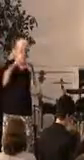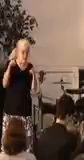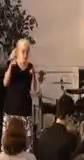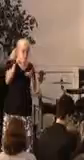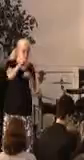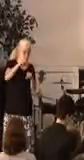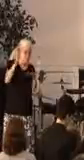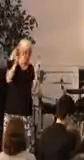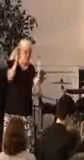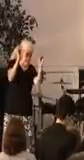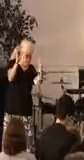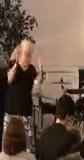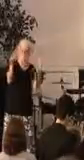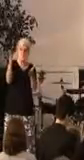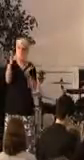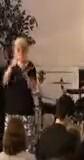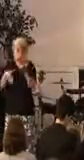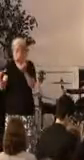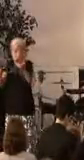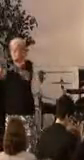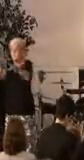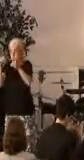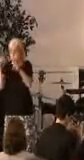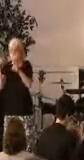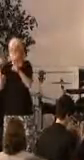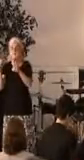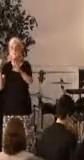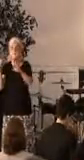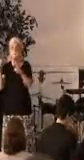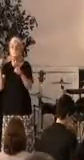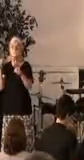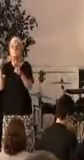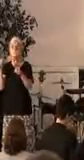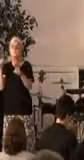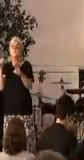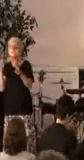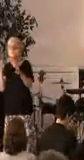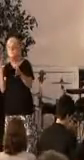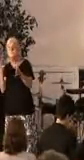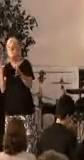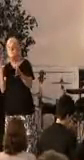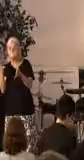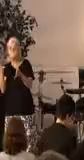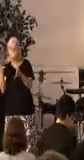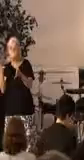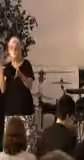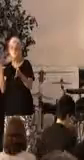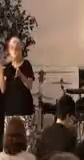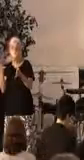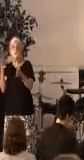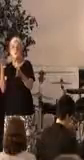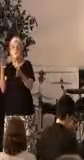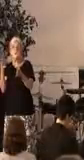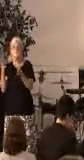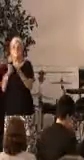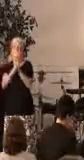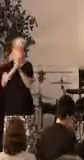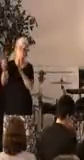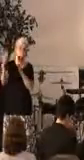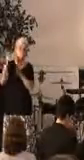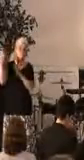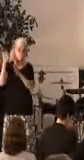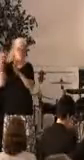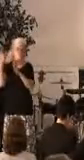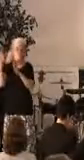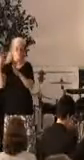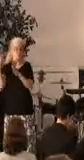to teach. Some of you have but are going to have an increased gift of evangelism to reach the